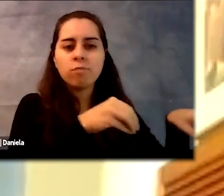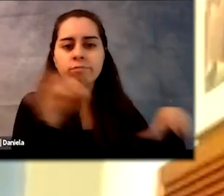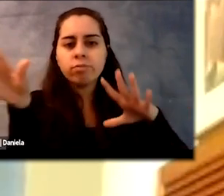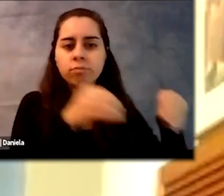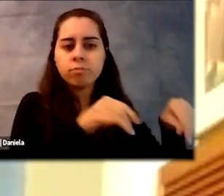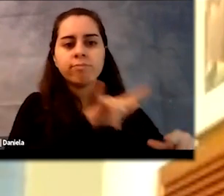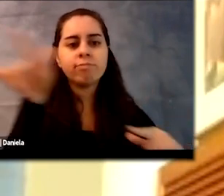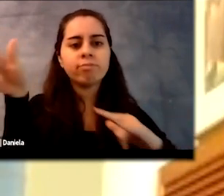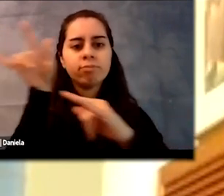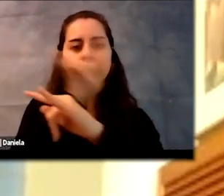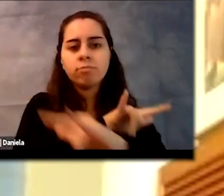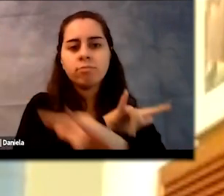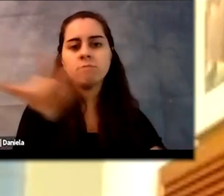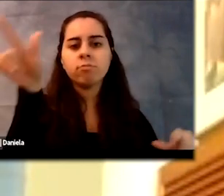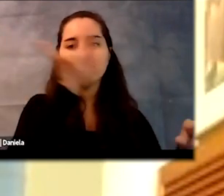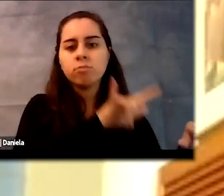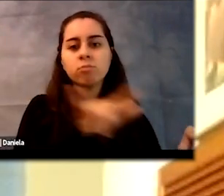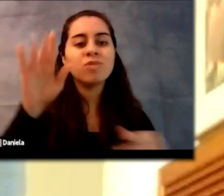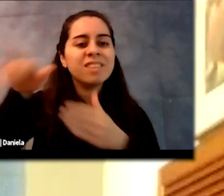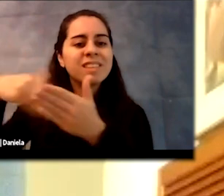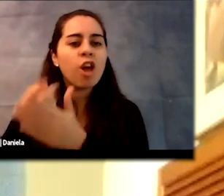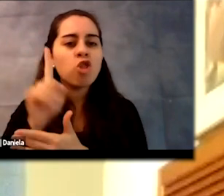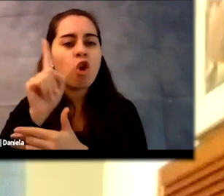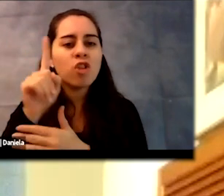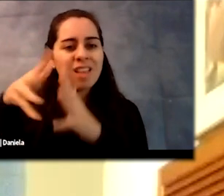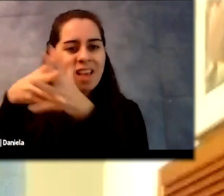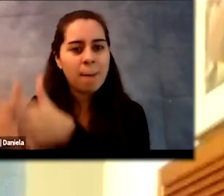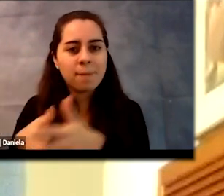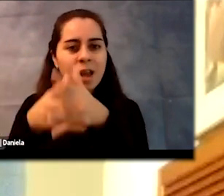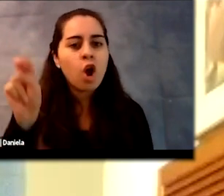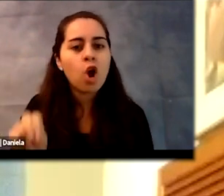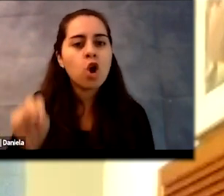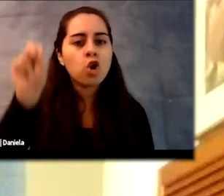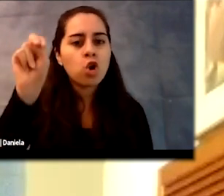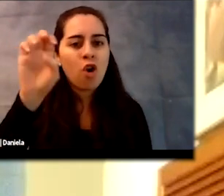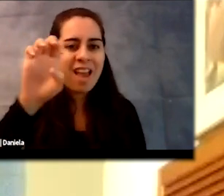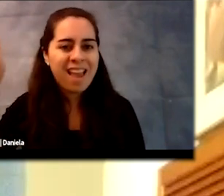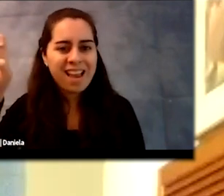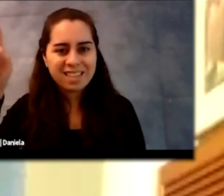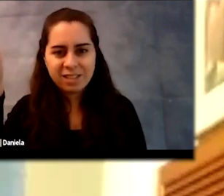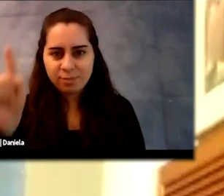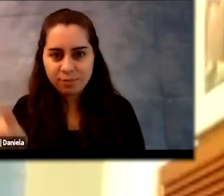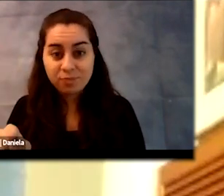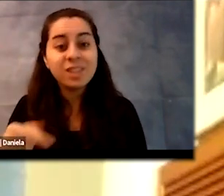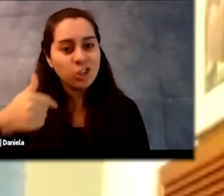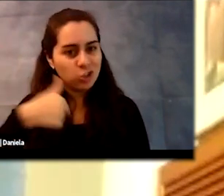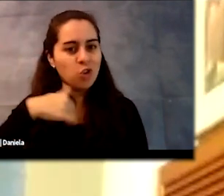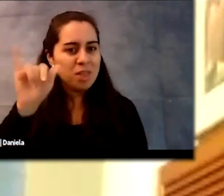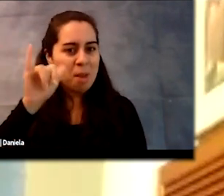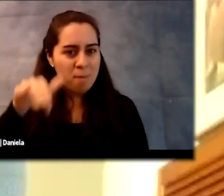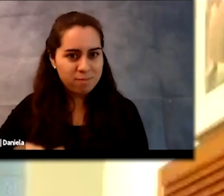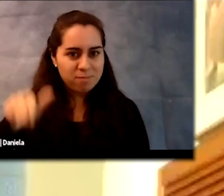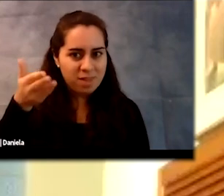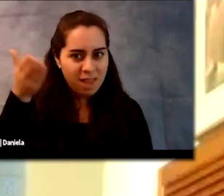This generation of which I am a part of grew up identifying with the civil rights struggles of African Americans and